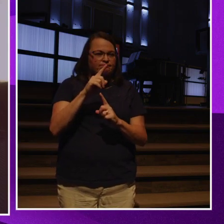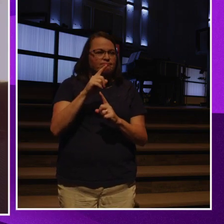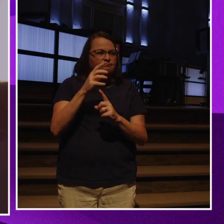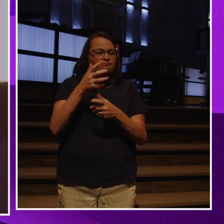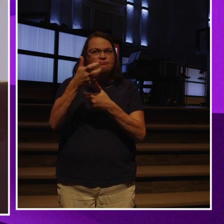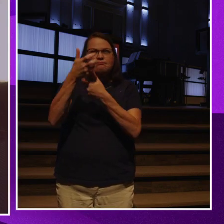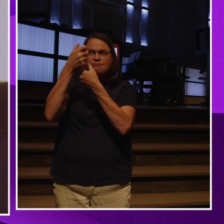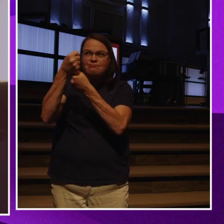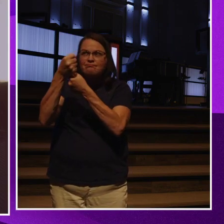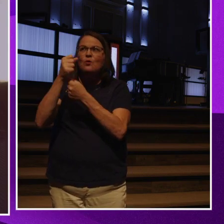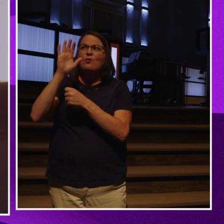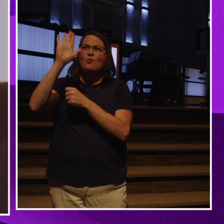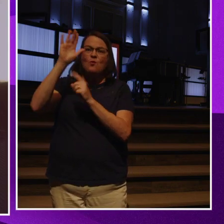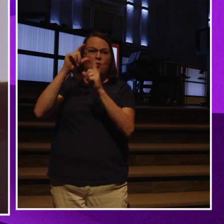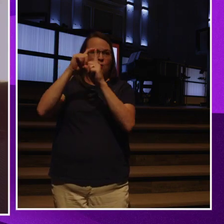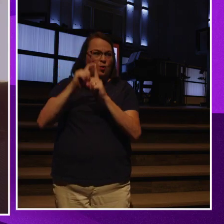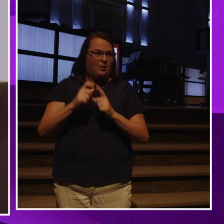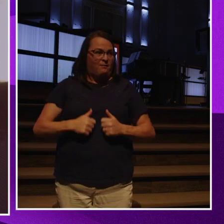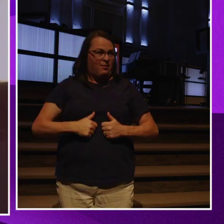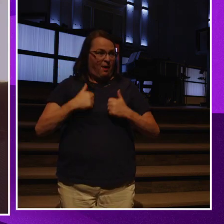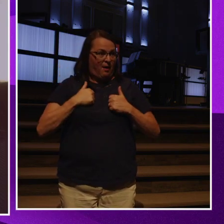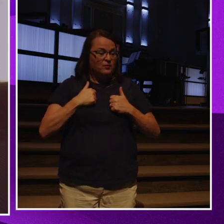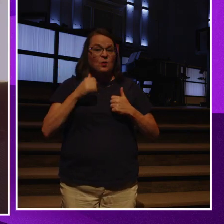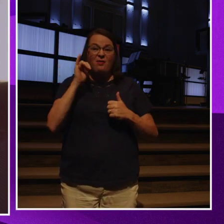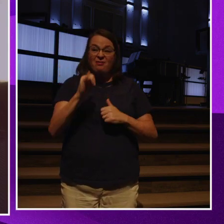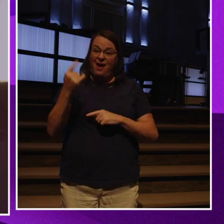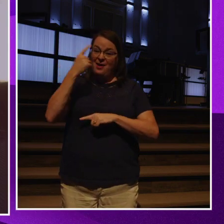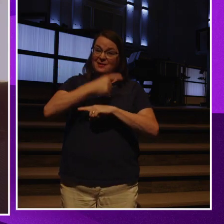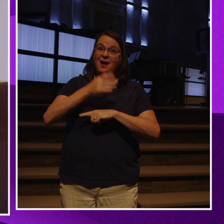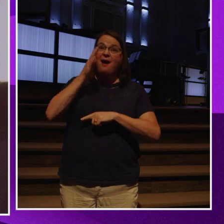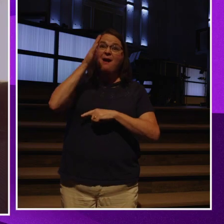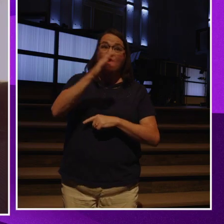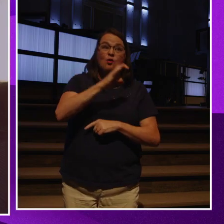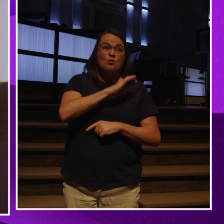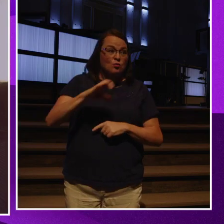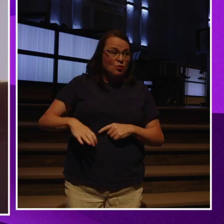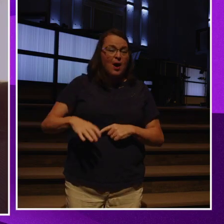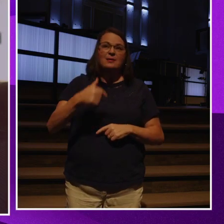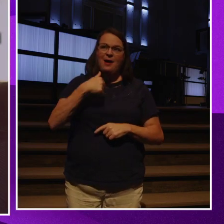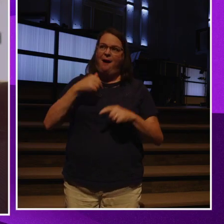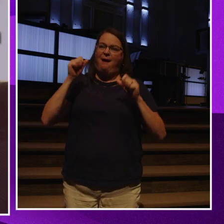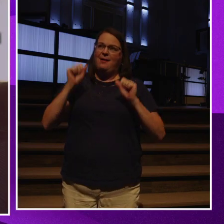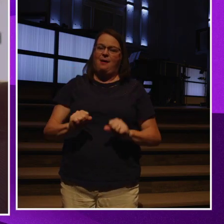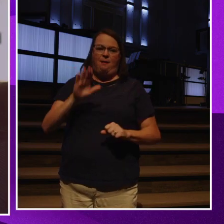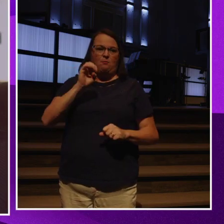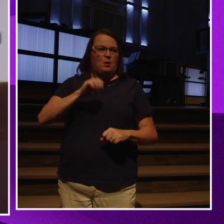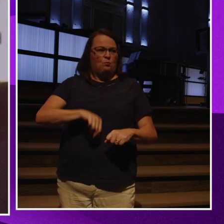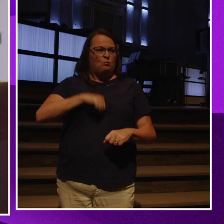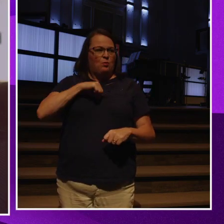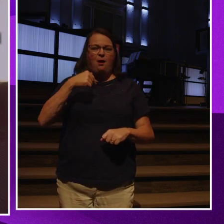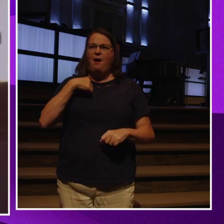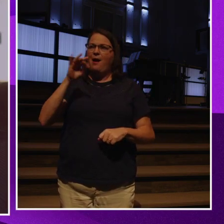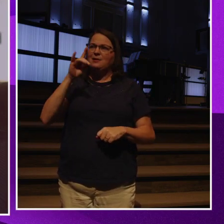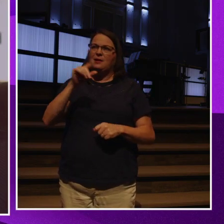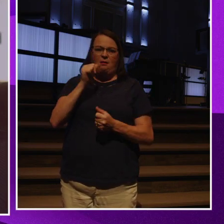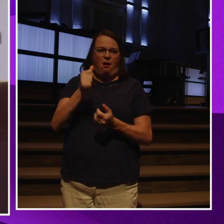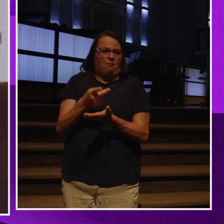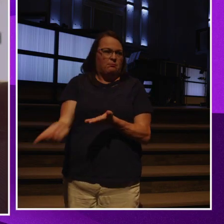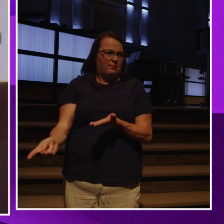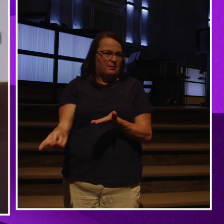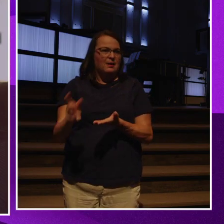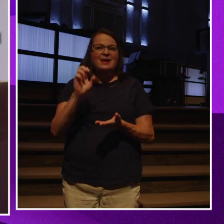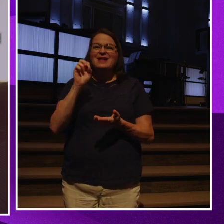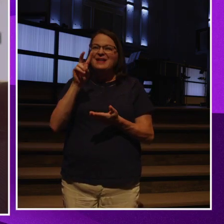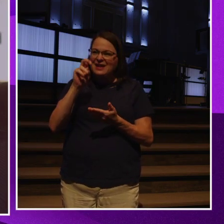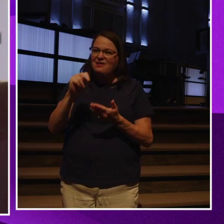of life, so that in the day of Christ I may be proud that I did not run in vain or labor in vain. Even I am to be poured out as